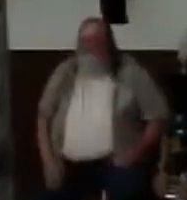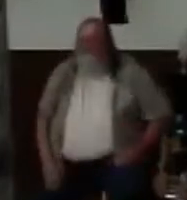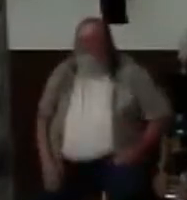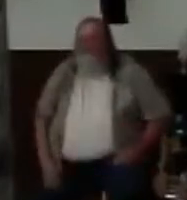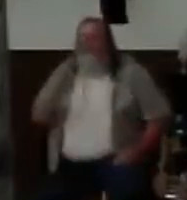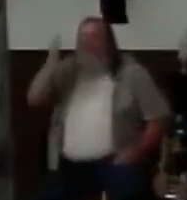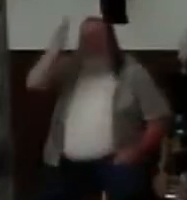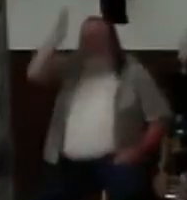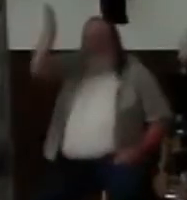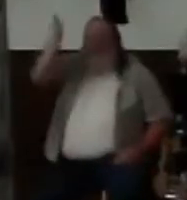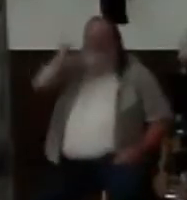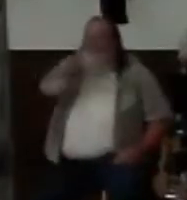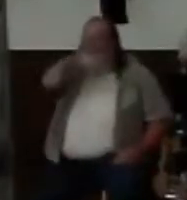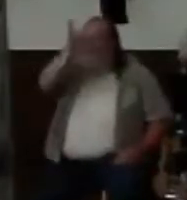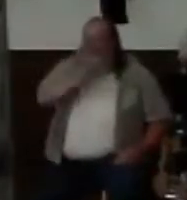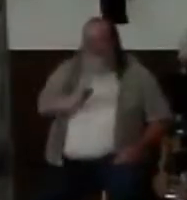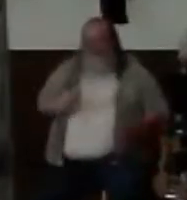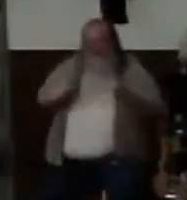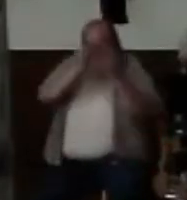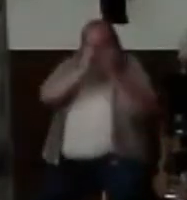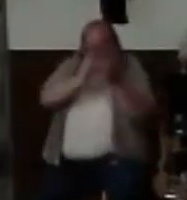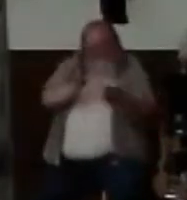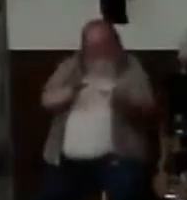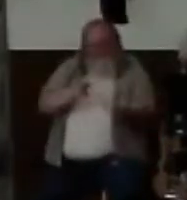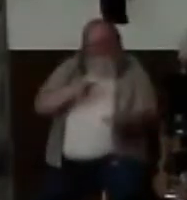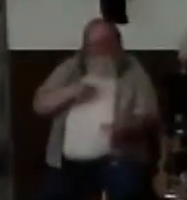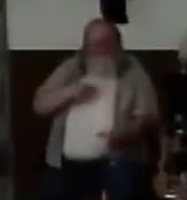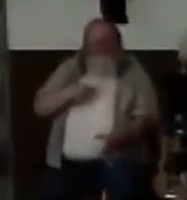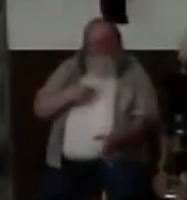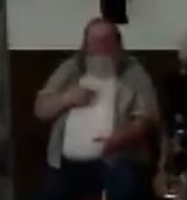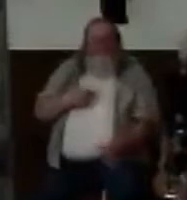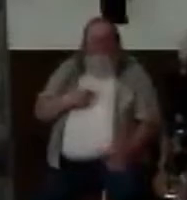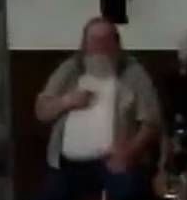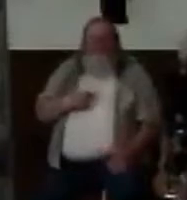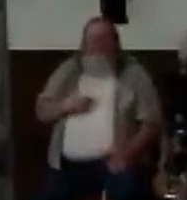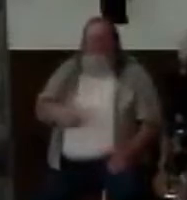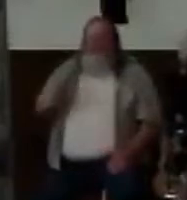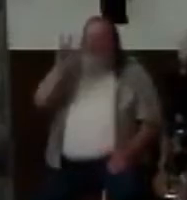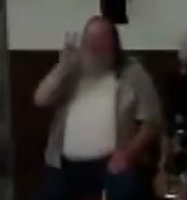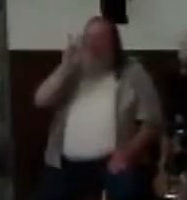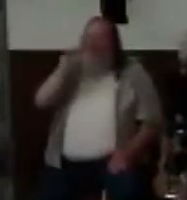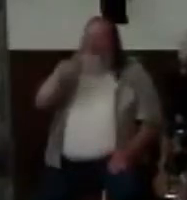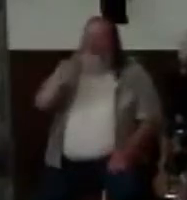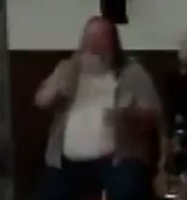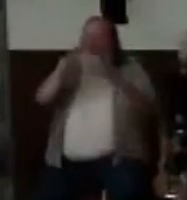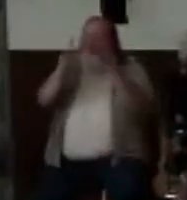you. Then the leaders tried to arrest him, but no one laid a hand on him